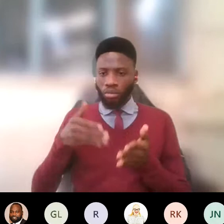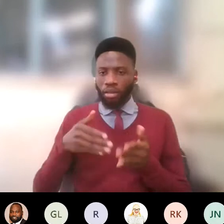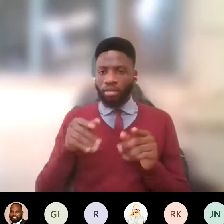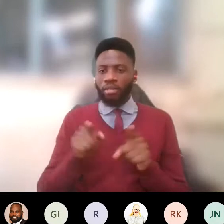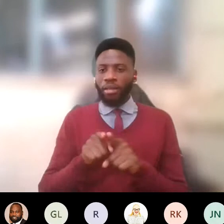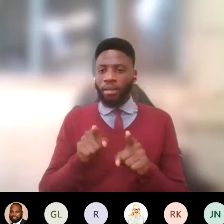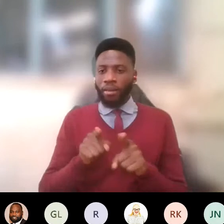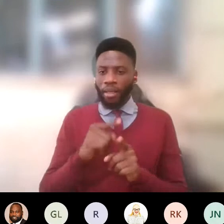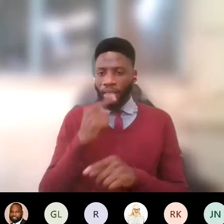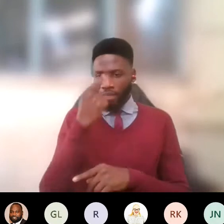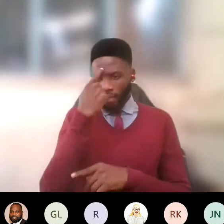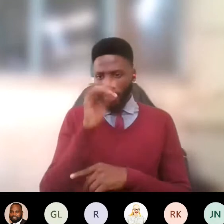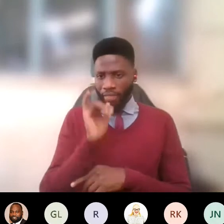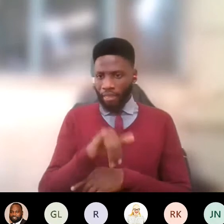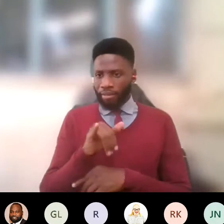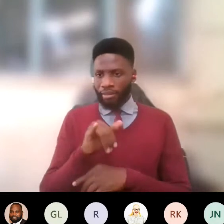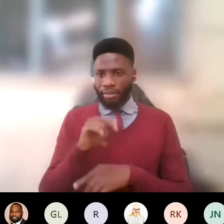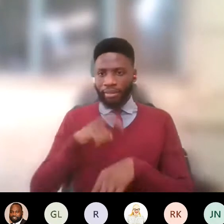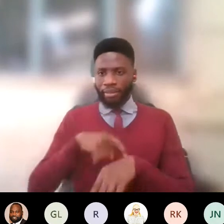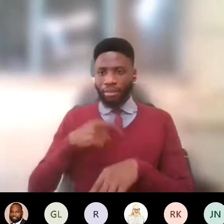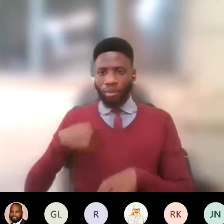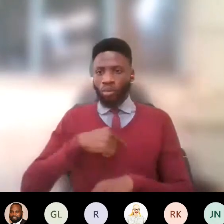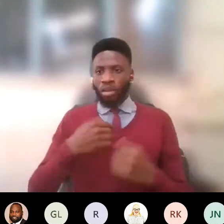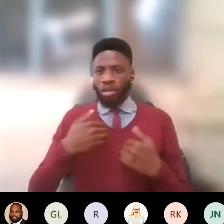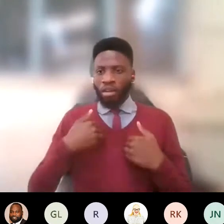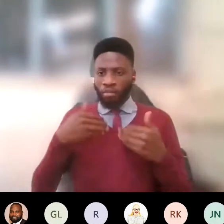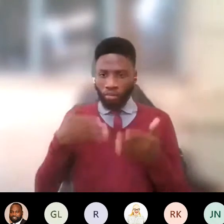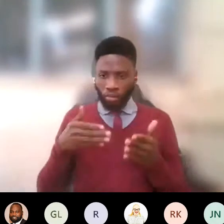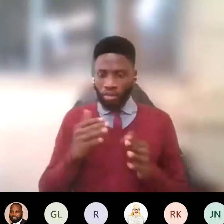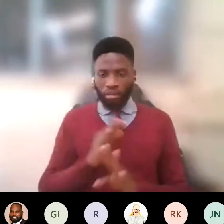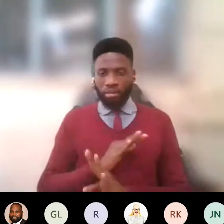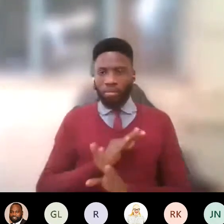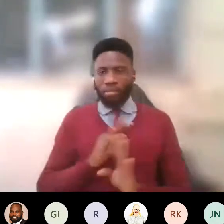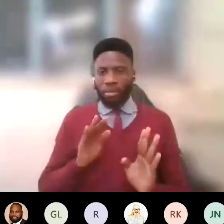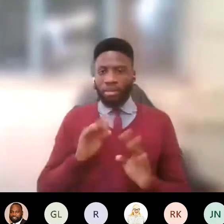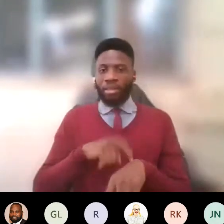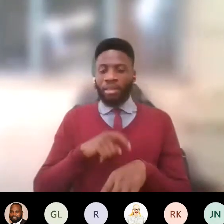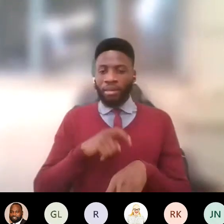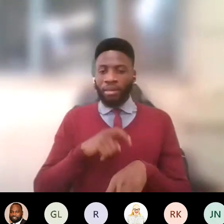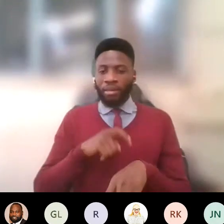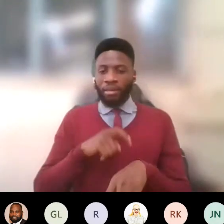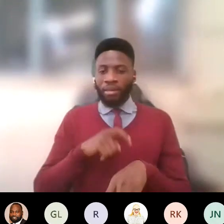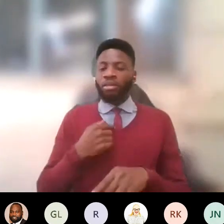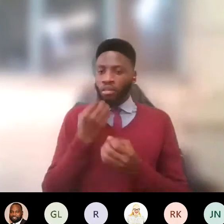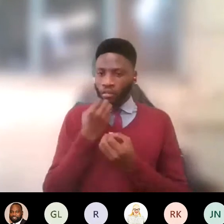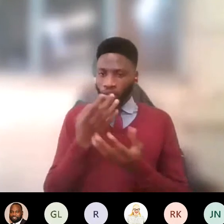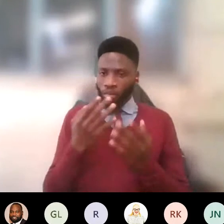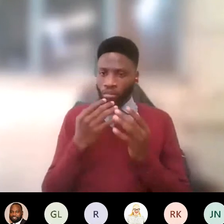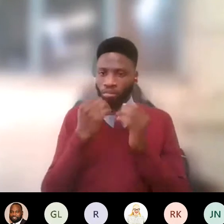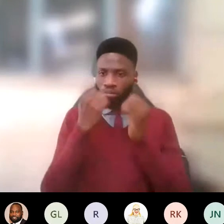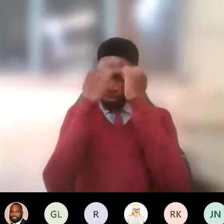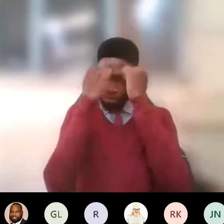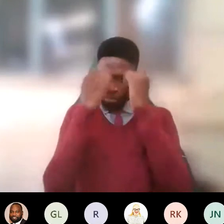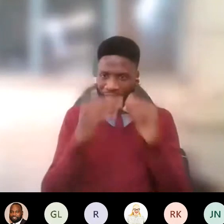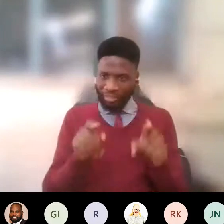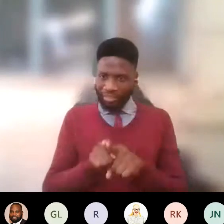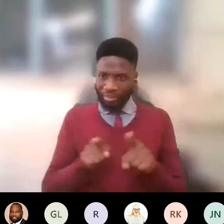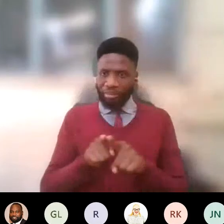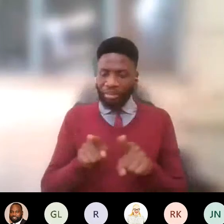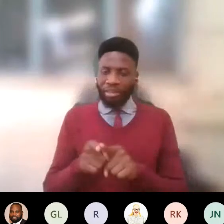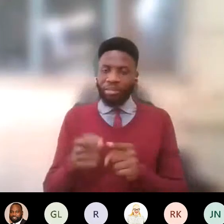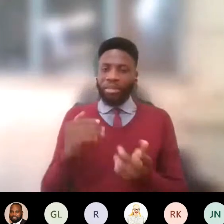don't self-select out. Think about those transferable skills that you might have, business acumen, communications. Definitely you're going to need a whole